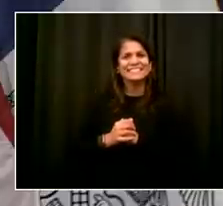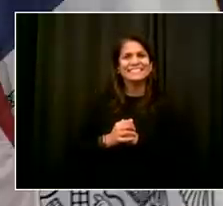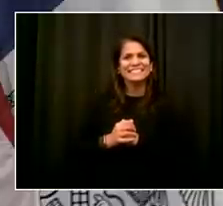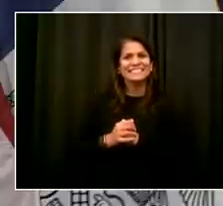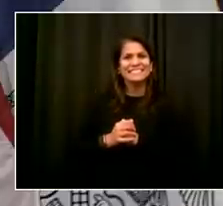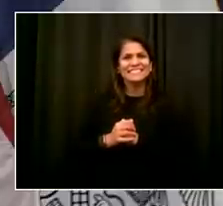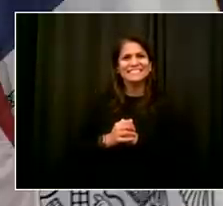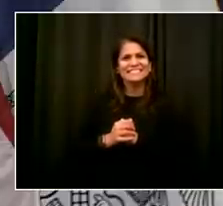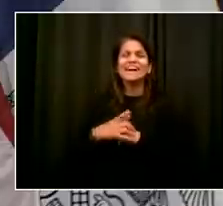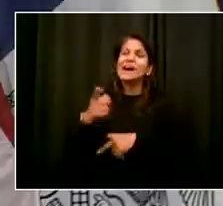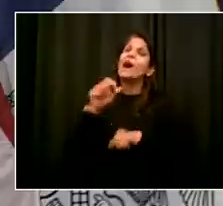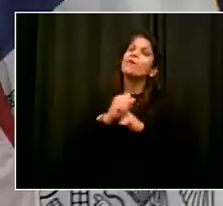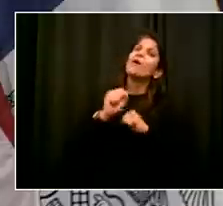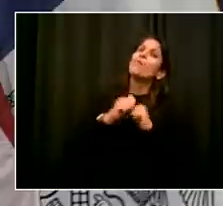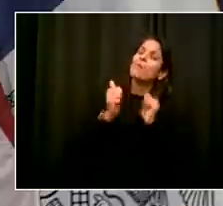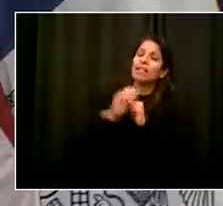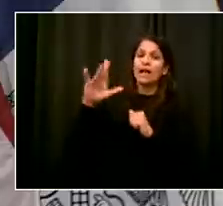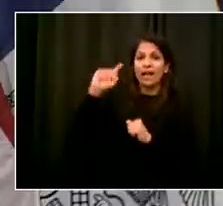above